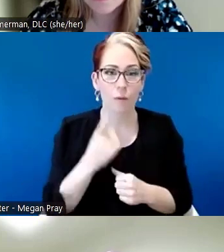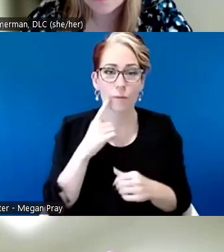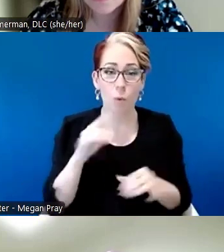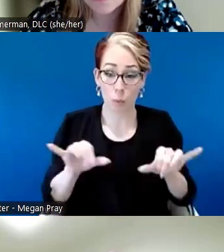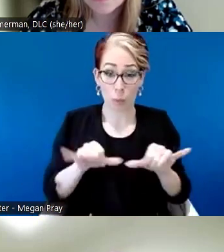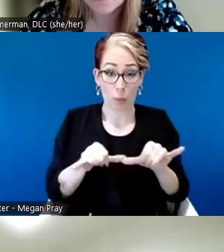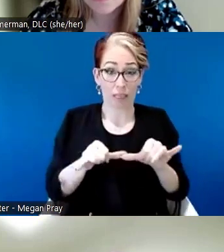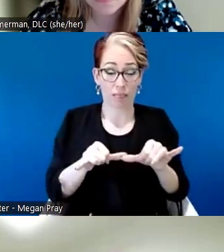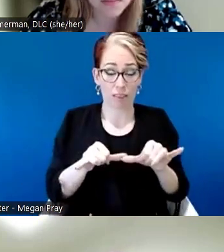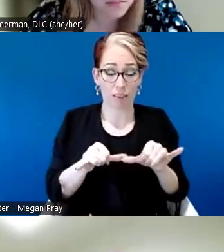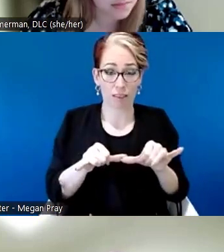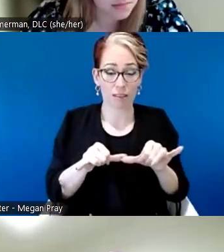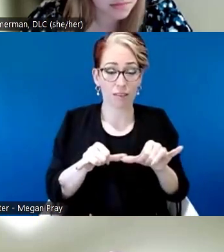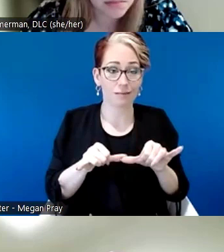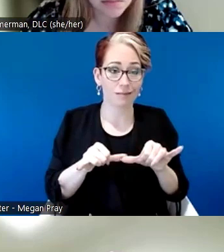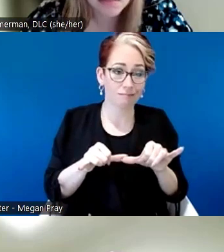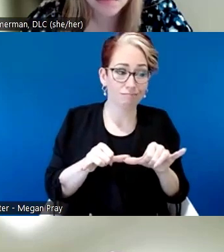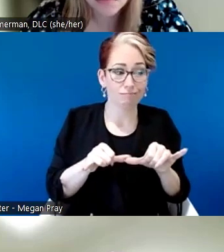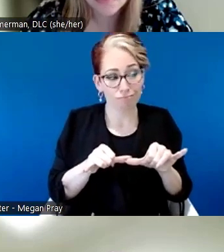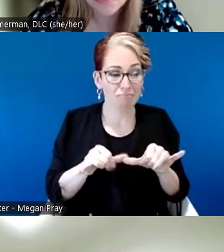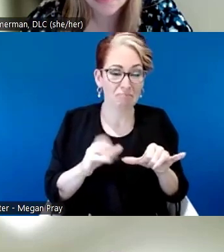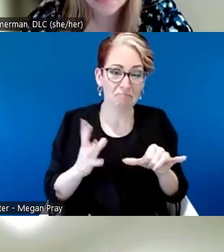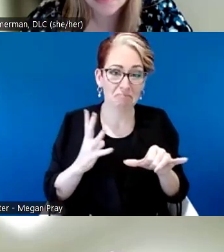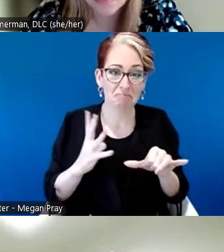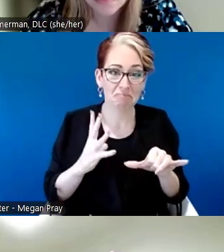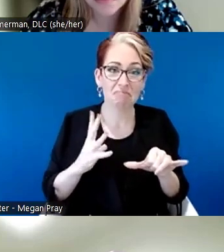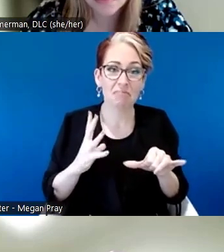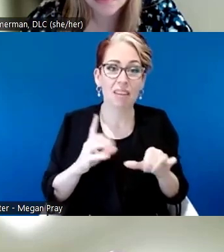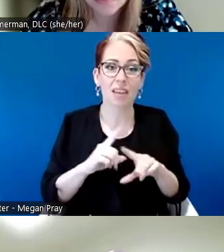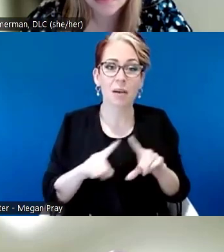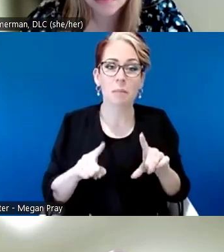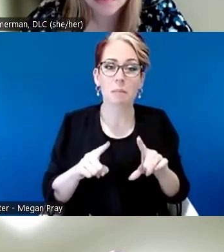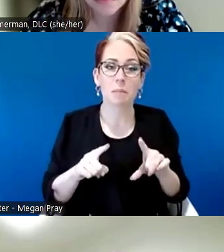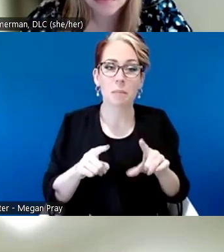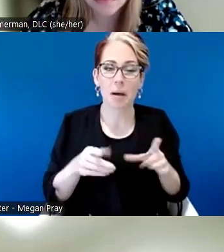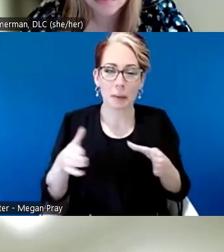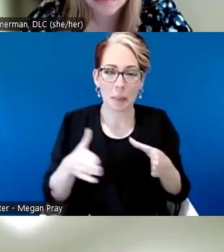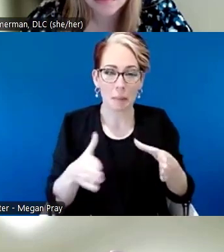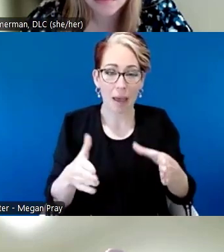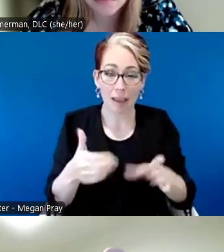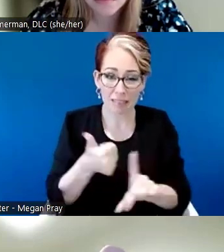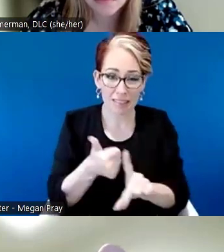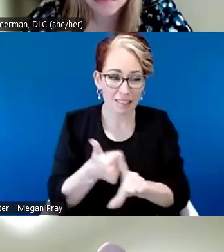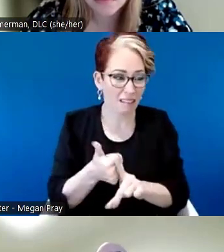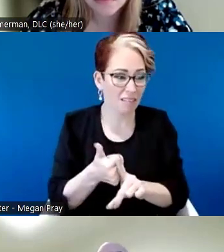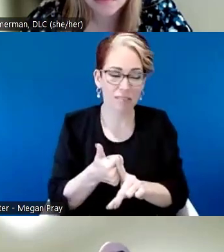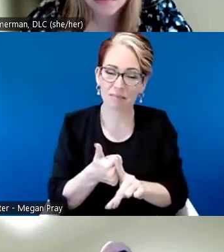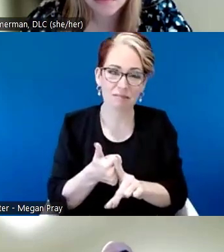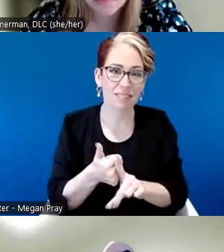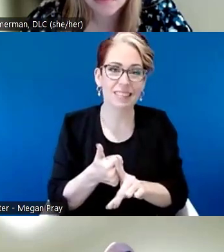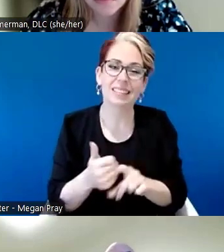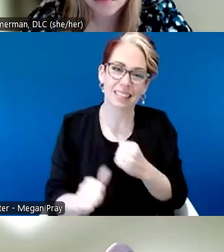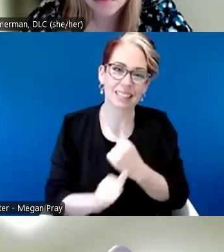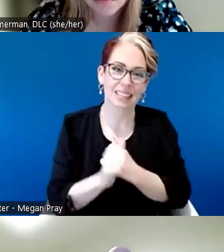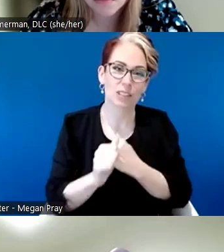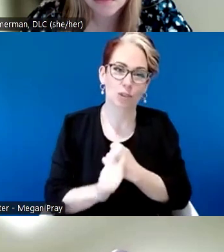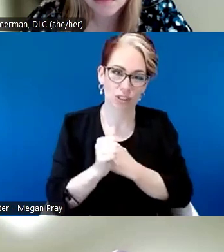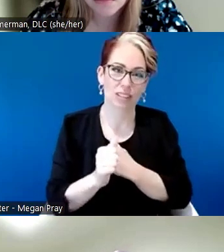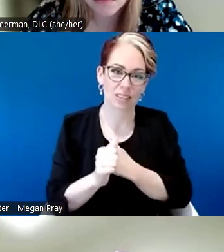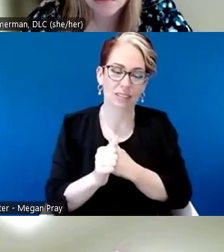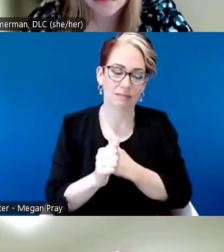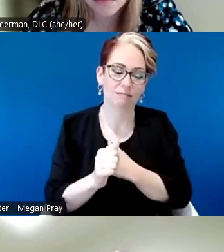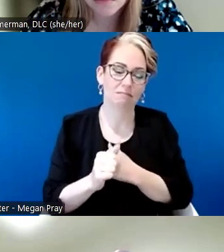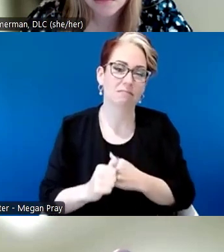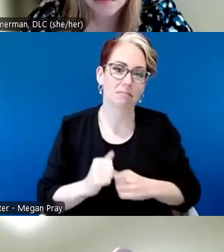the path of travel, it's fine, but the path of travel itself clearly would pose dangerous barriers